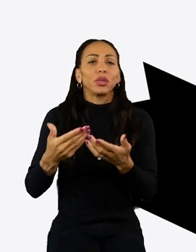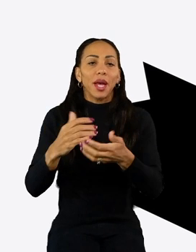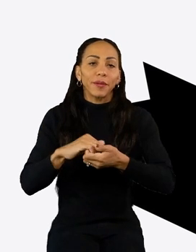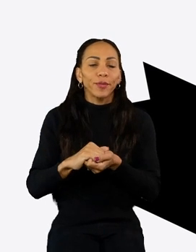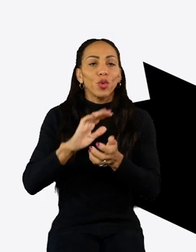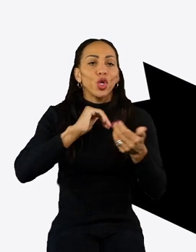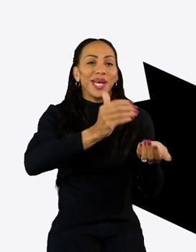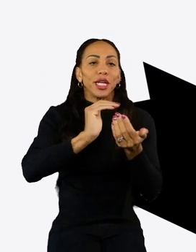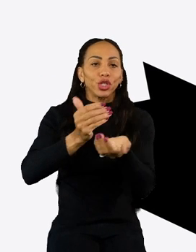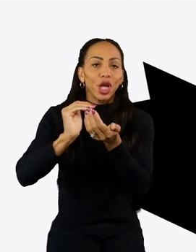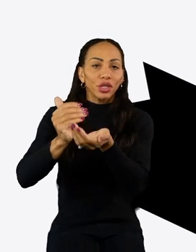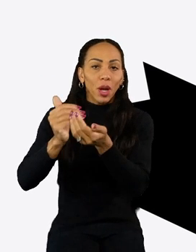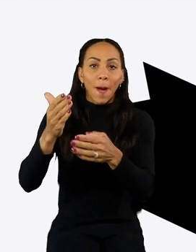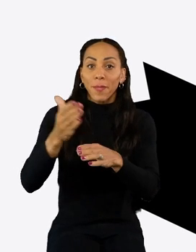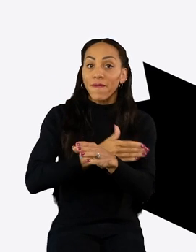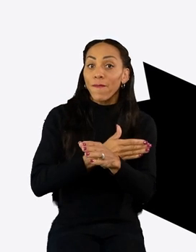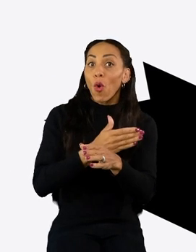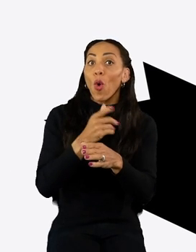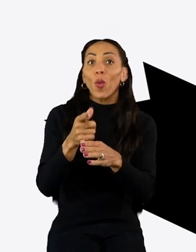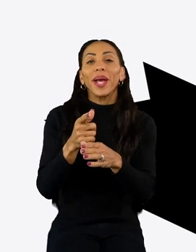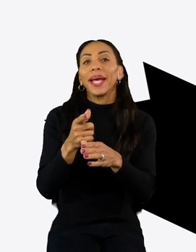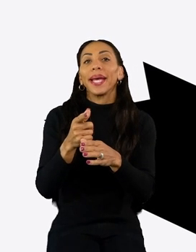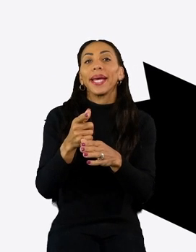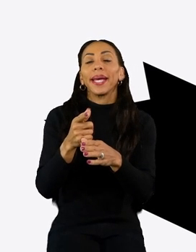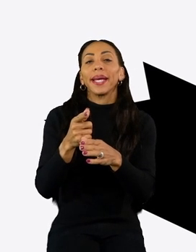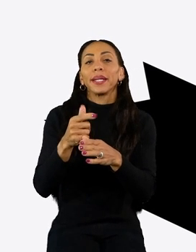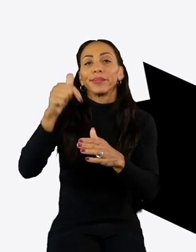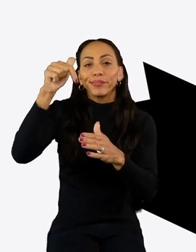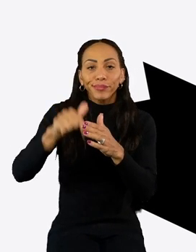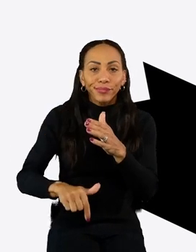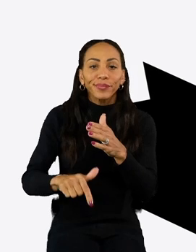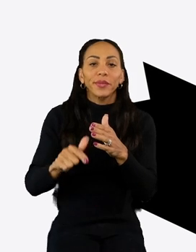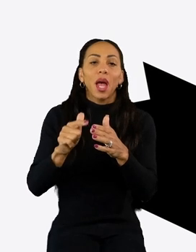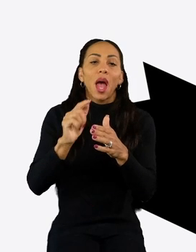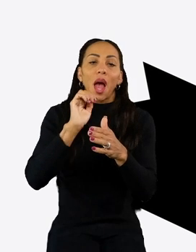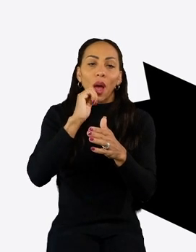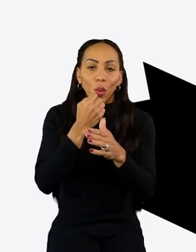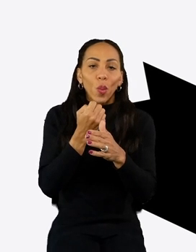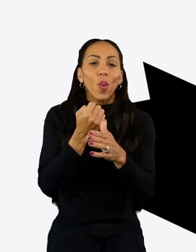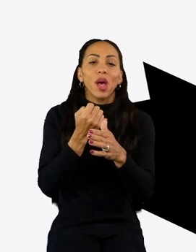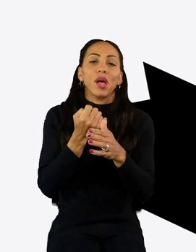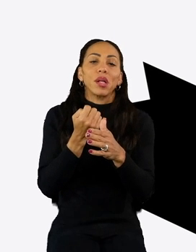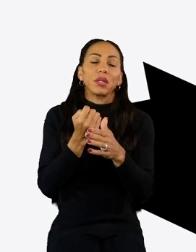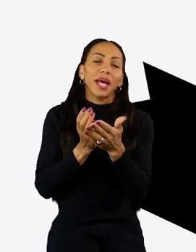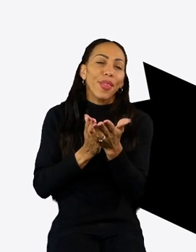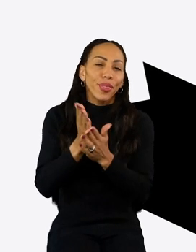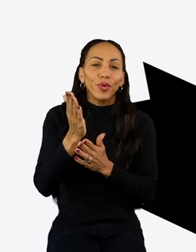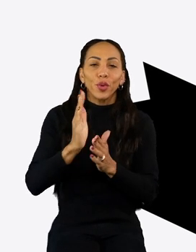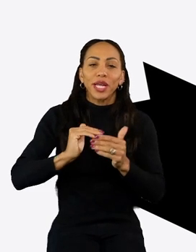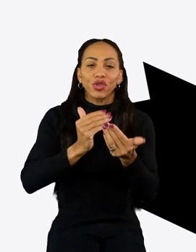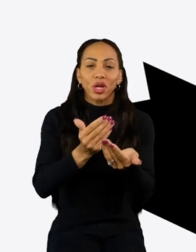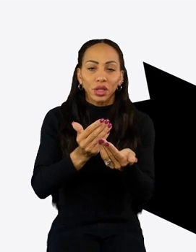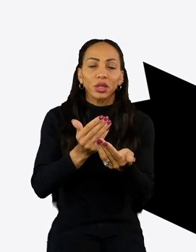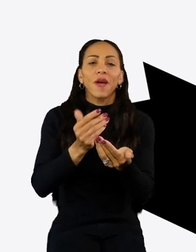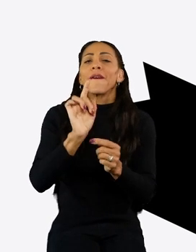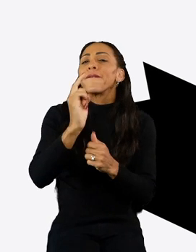me do some introductions. Let's go around the table. Before we go anywhere else, I'm going to take you to, for these introductions.